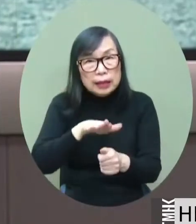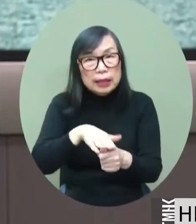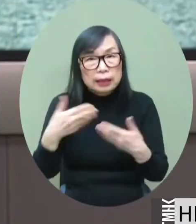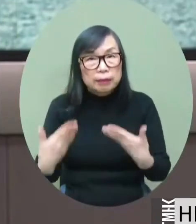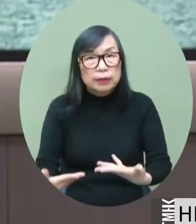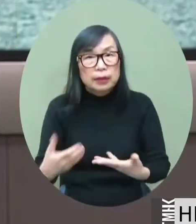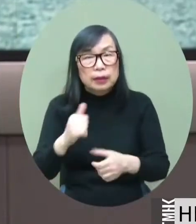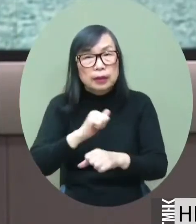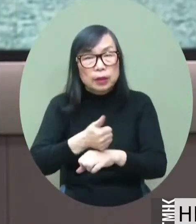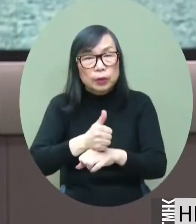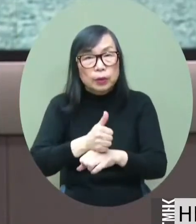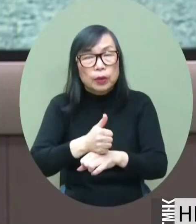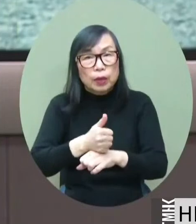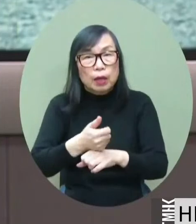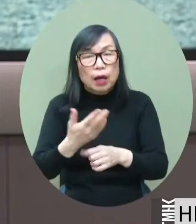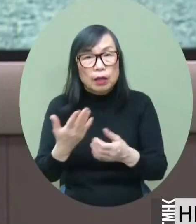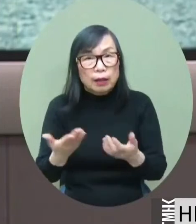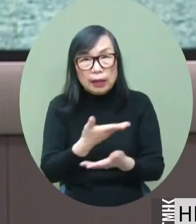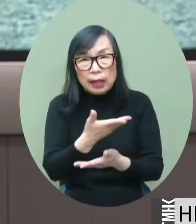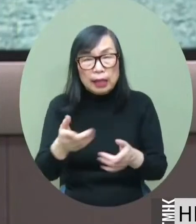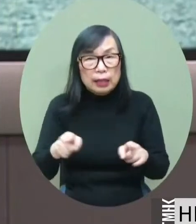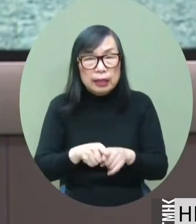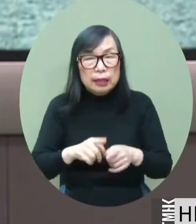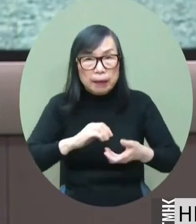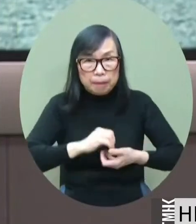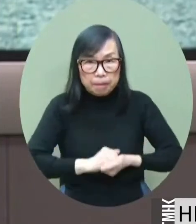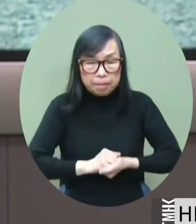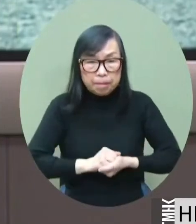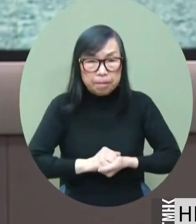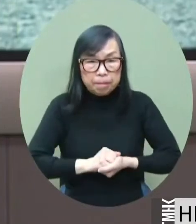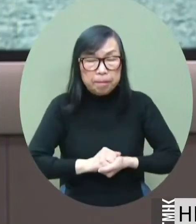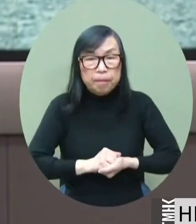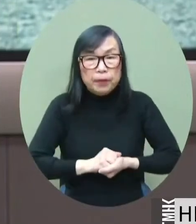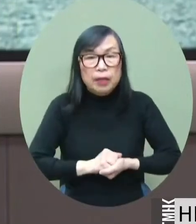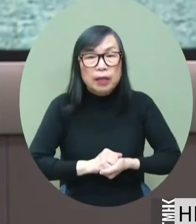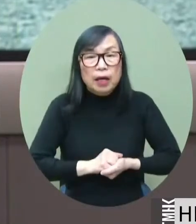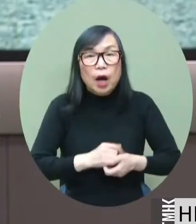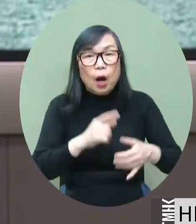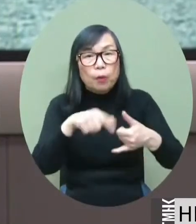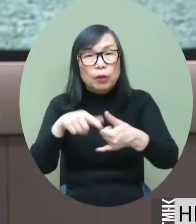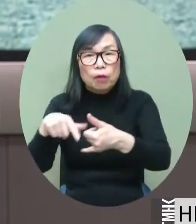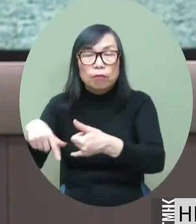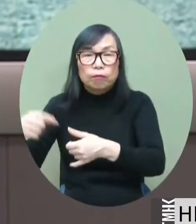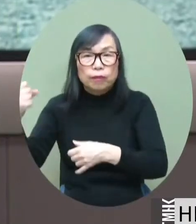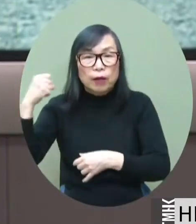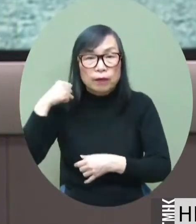participation. I hope the community can treasure this opportunity.